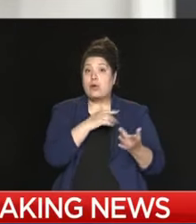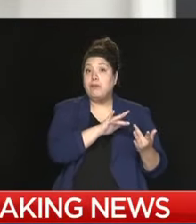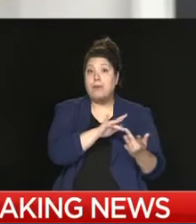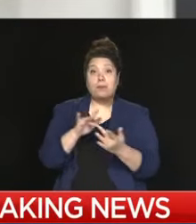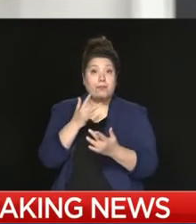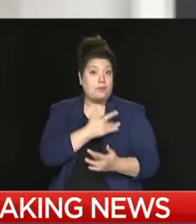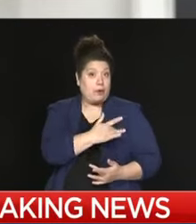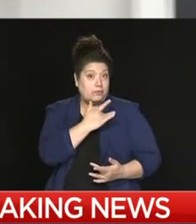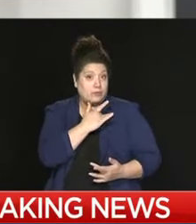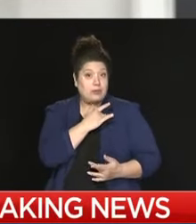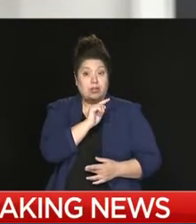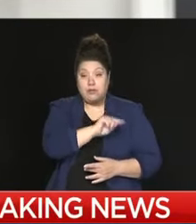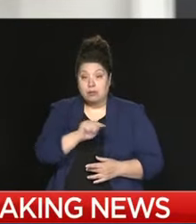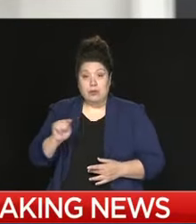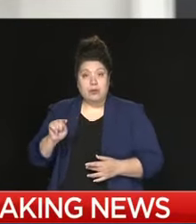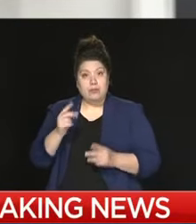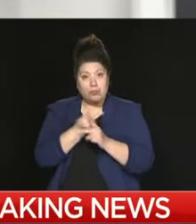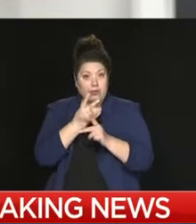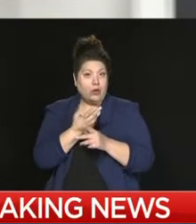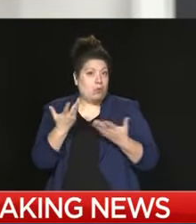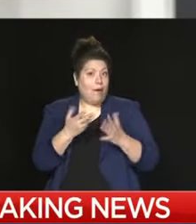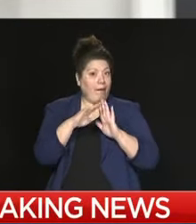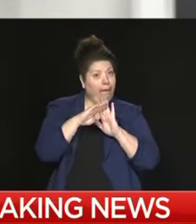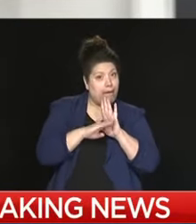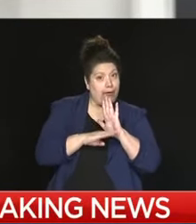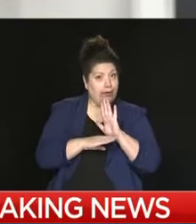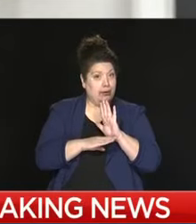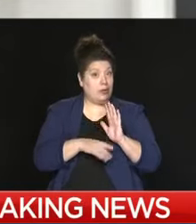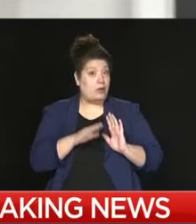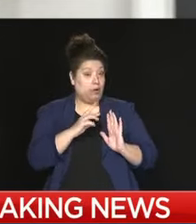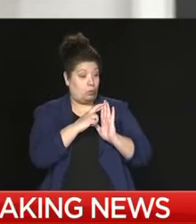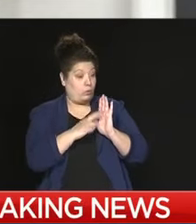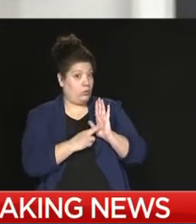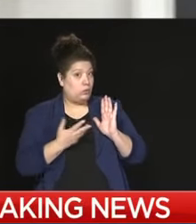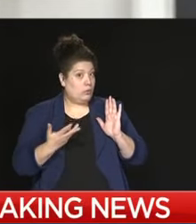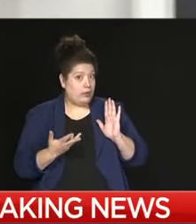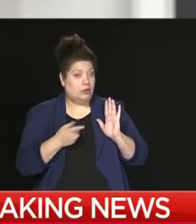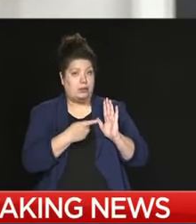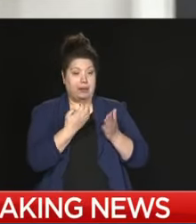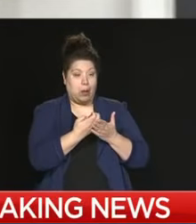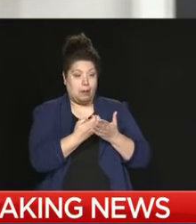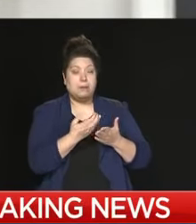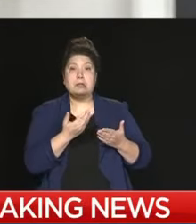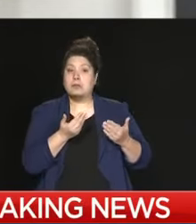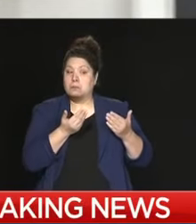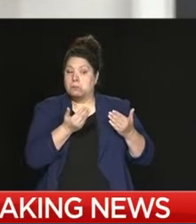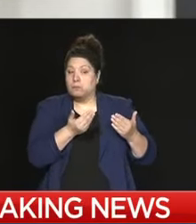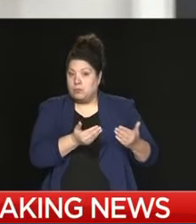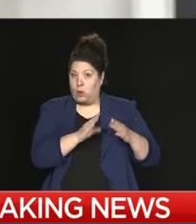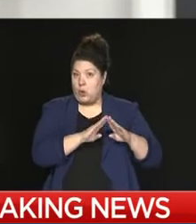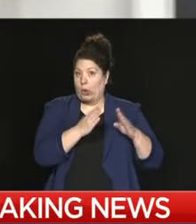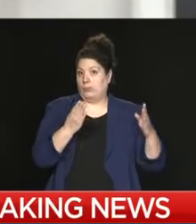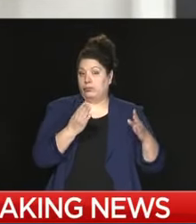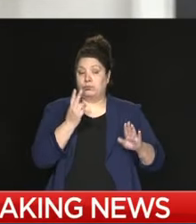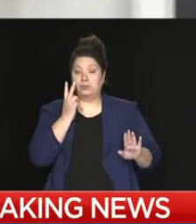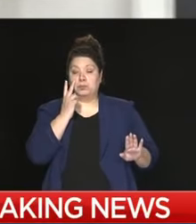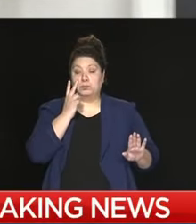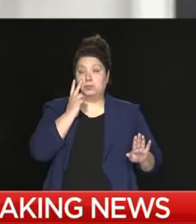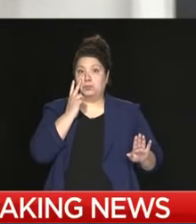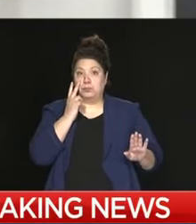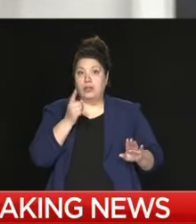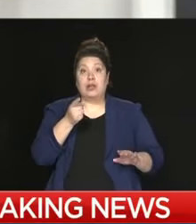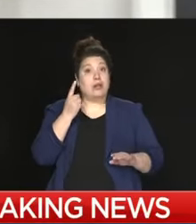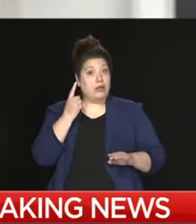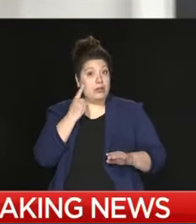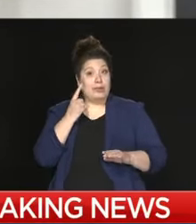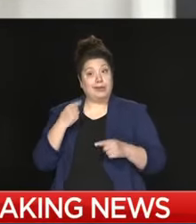to establish principles and guidelines to start reopening the economy safely. Over the coming weeks, you'll hear more